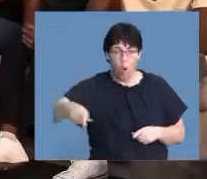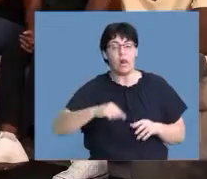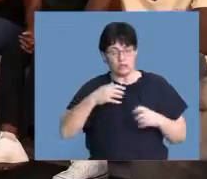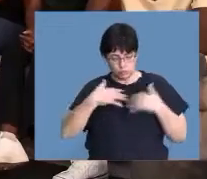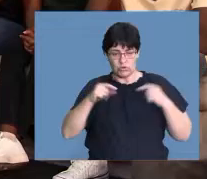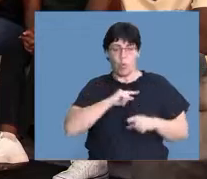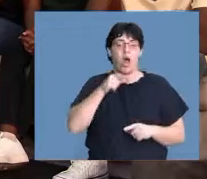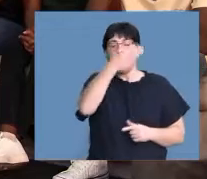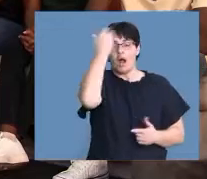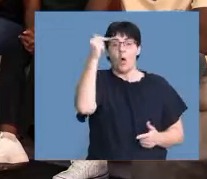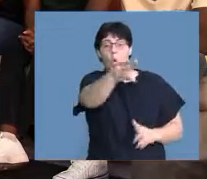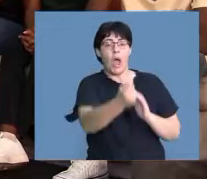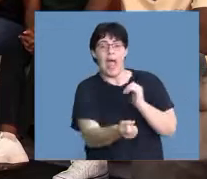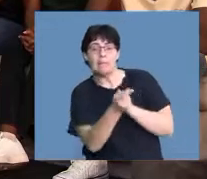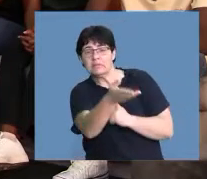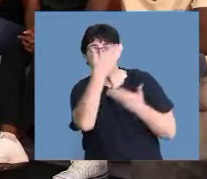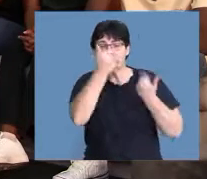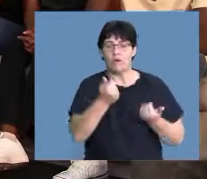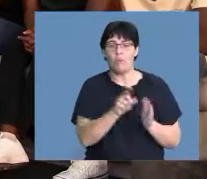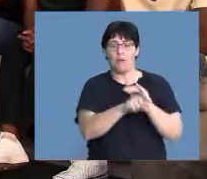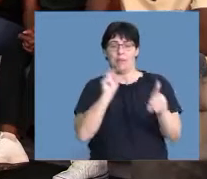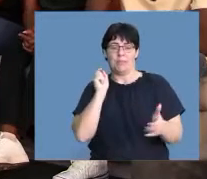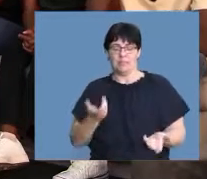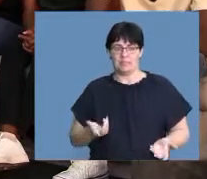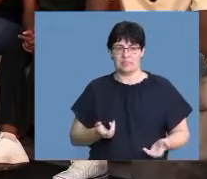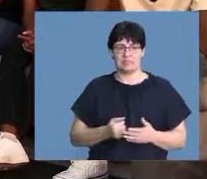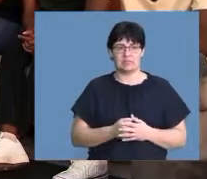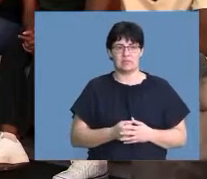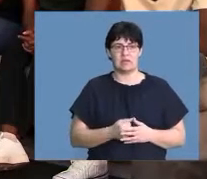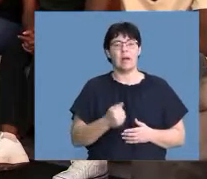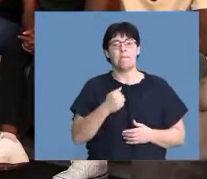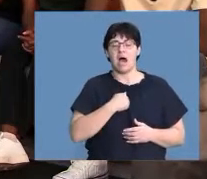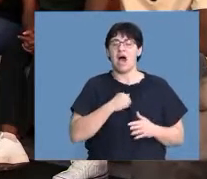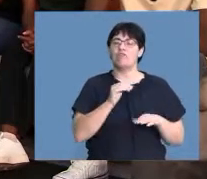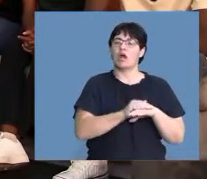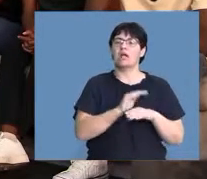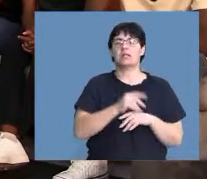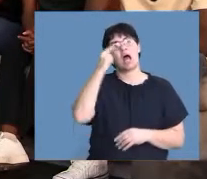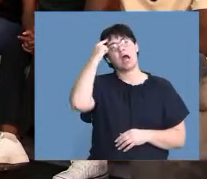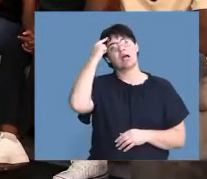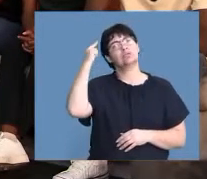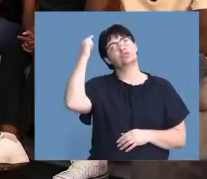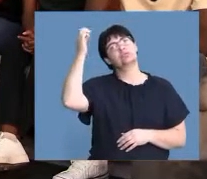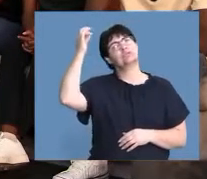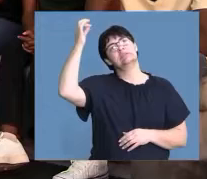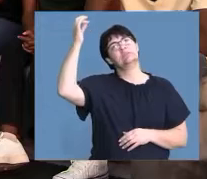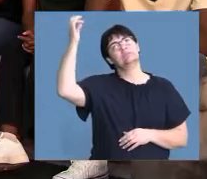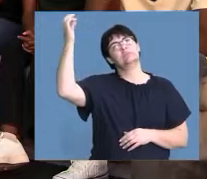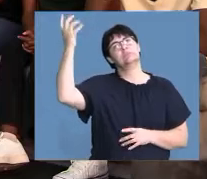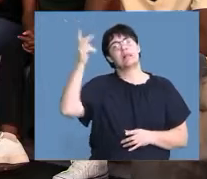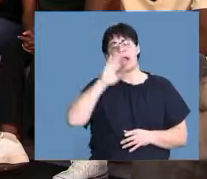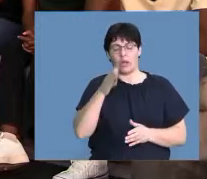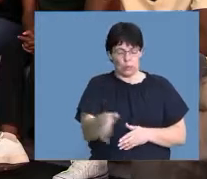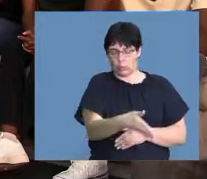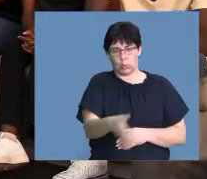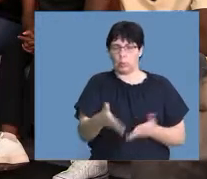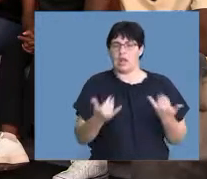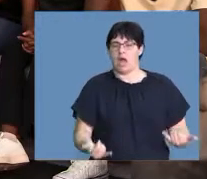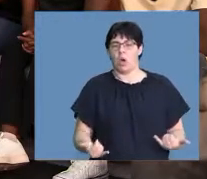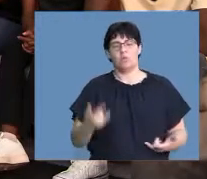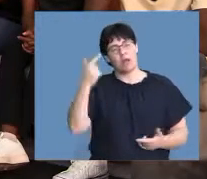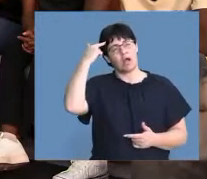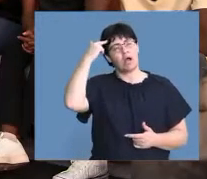stressed. Okay. I have friends that just start daydreaming almost. It just seems like they're just not present in the current